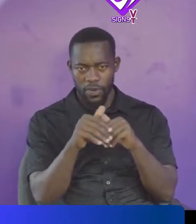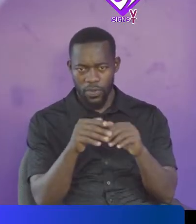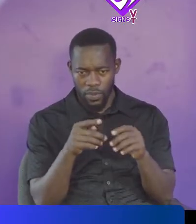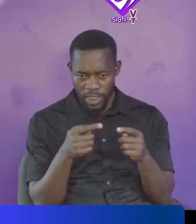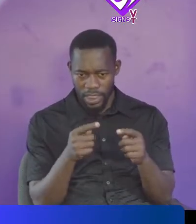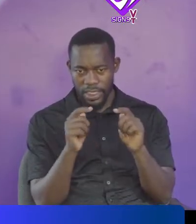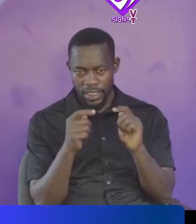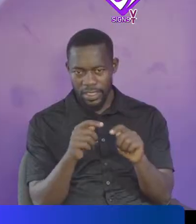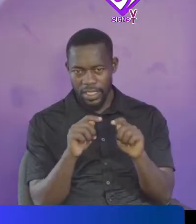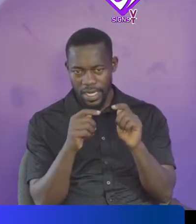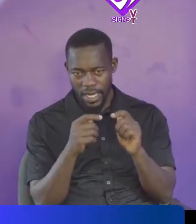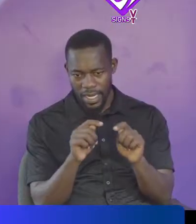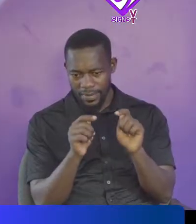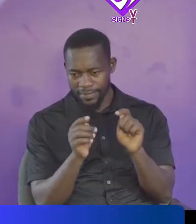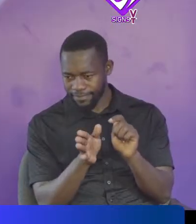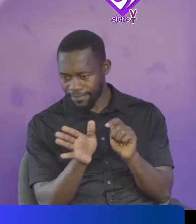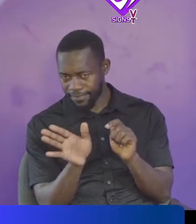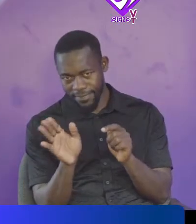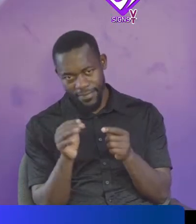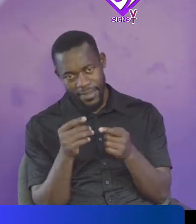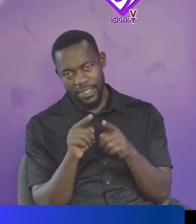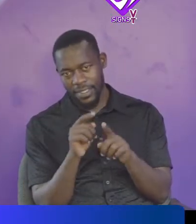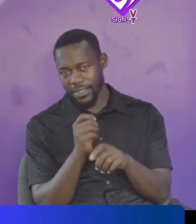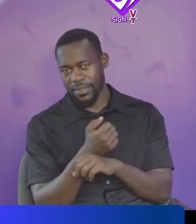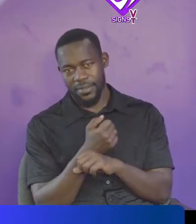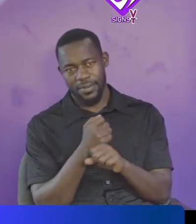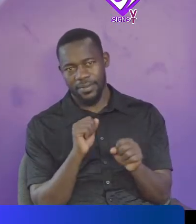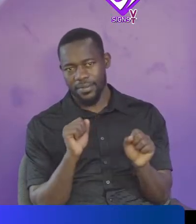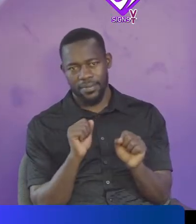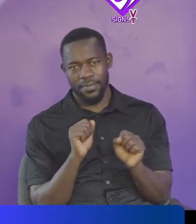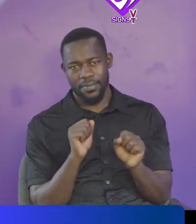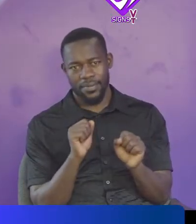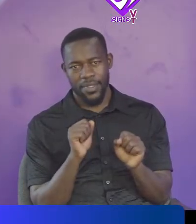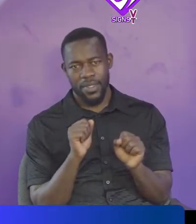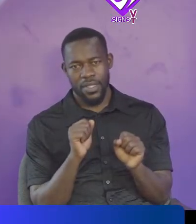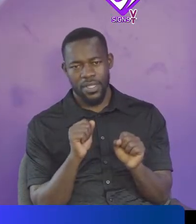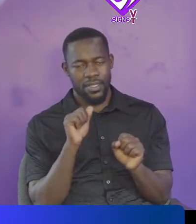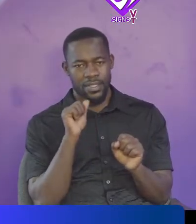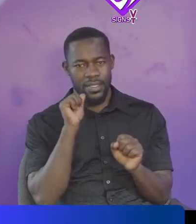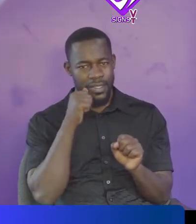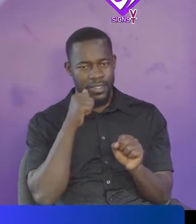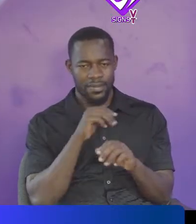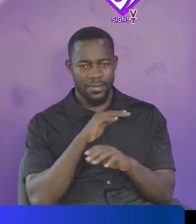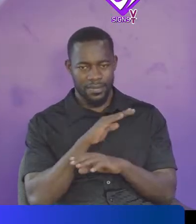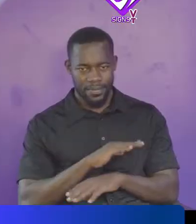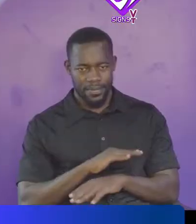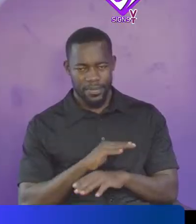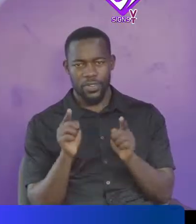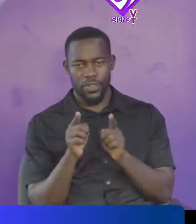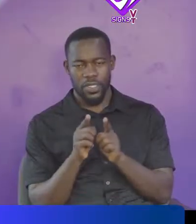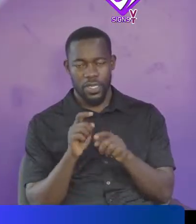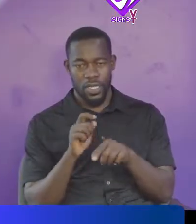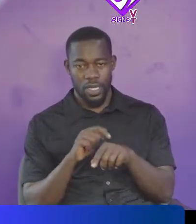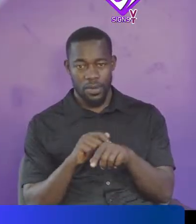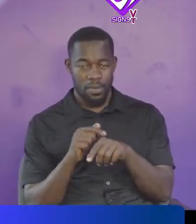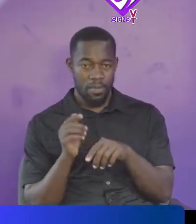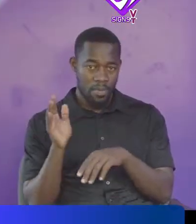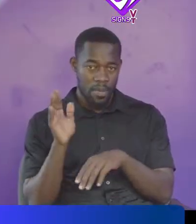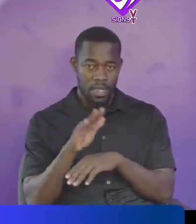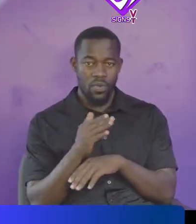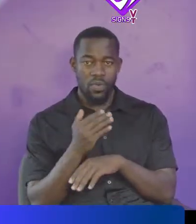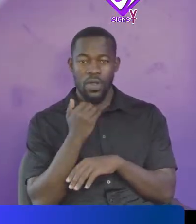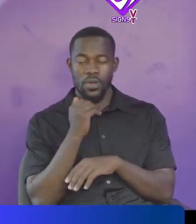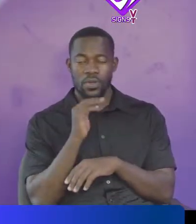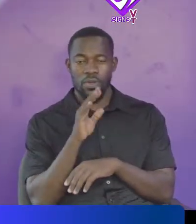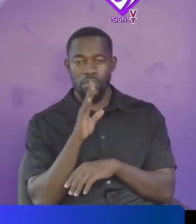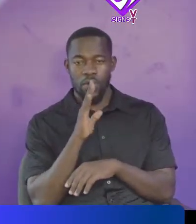to deviate from it. All right. Yeah. It's interesting. I want us to take a quick break. And when we come back, we're going to talk about why is